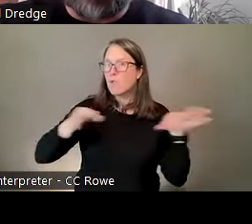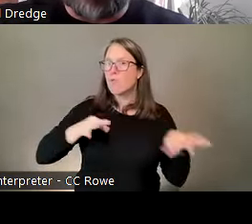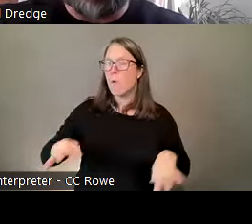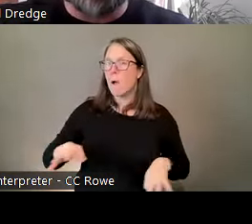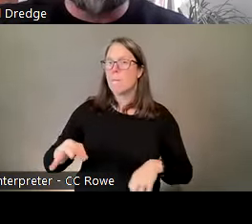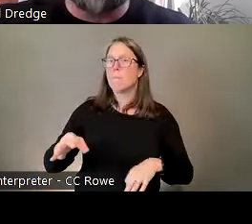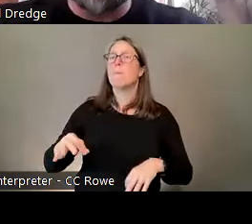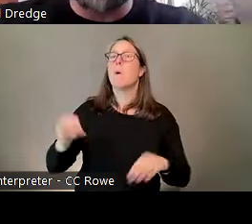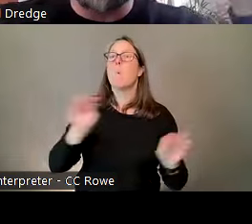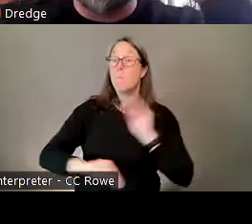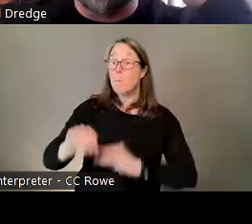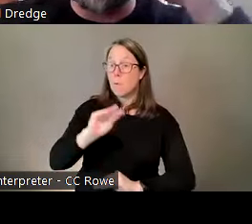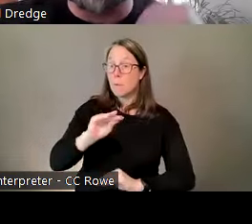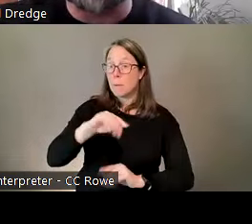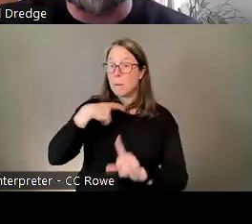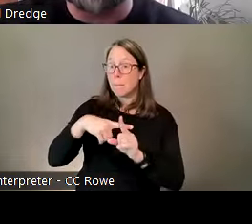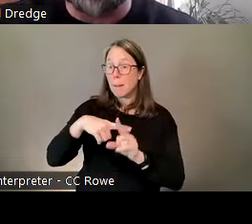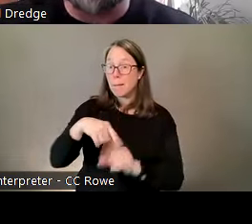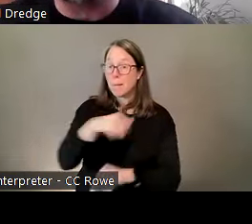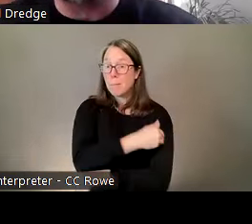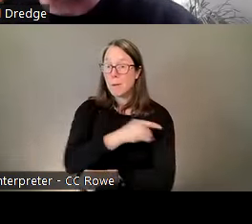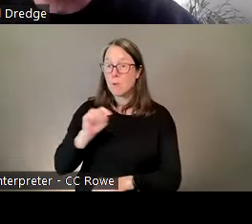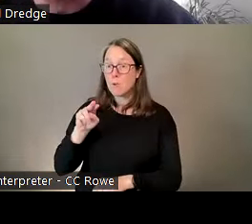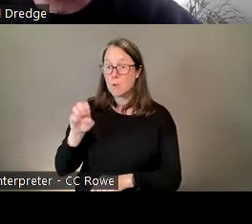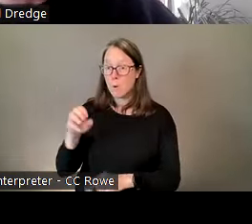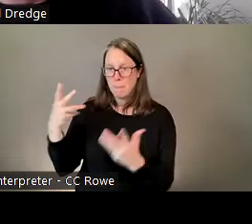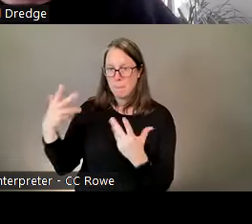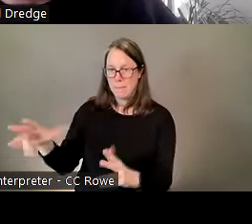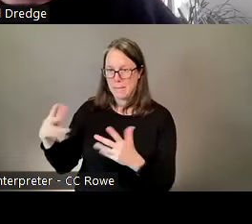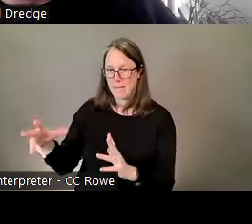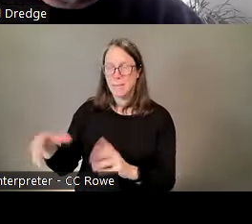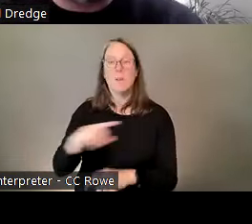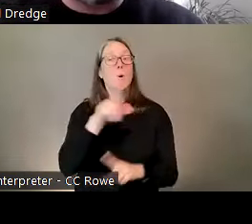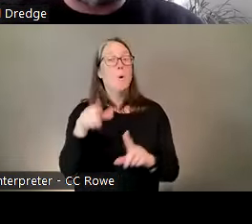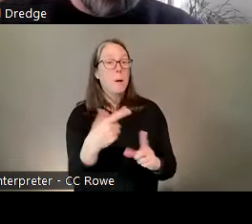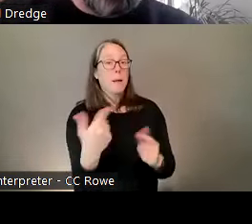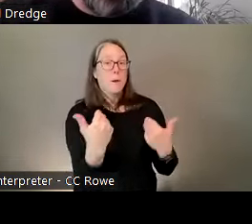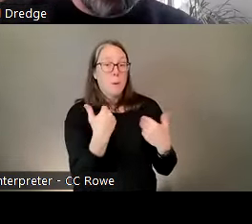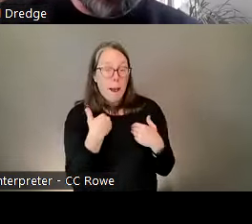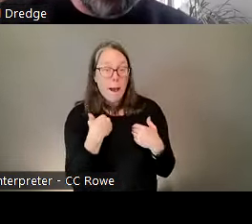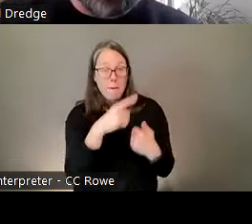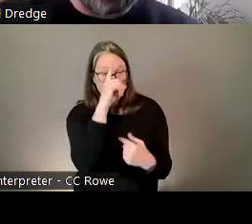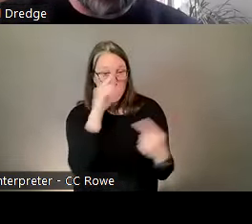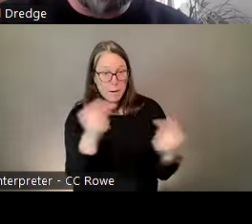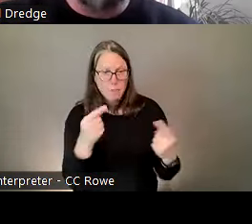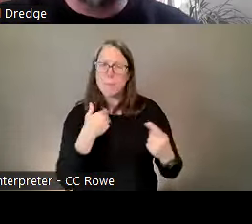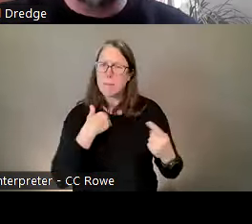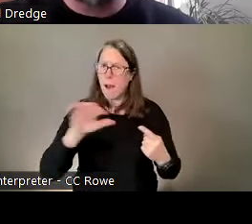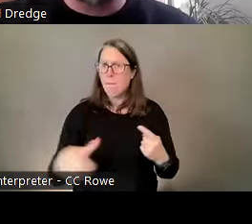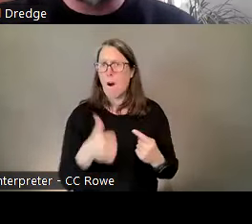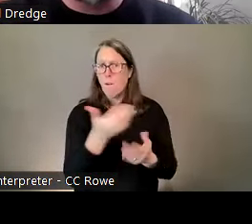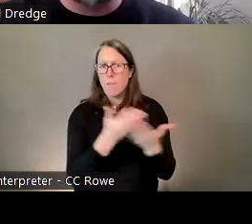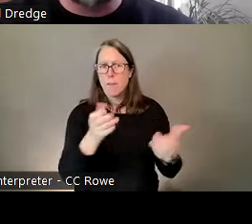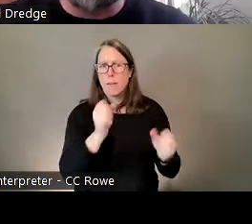tone problems. But when you have brain injury, there's also a risk of having other symptoms.